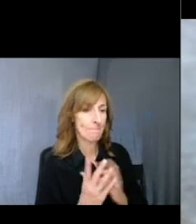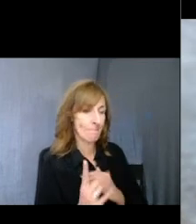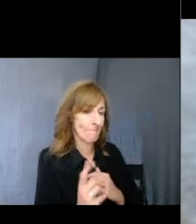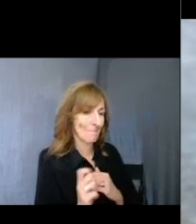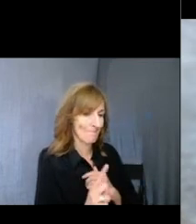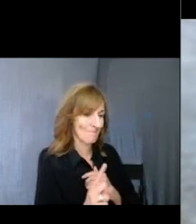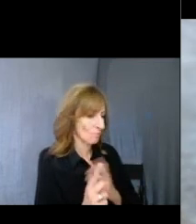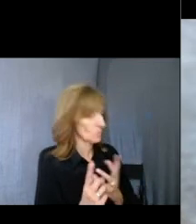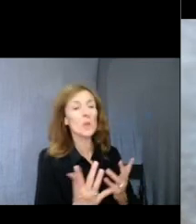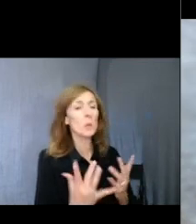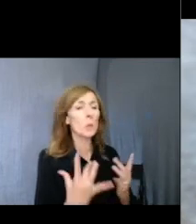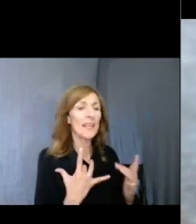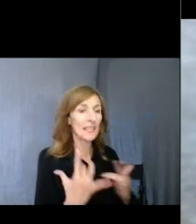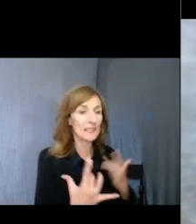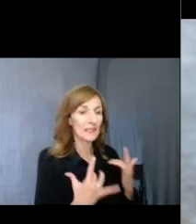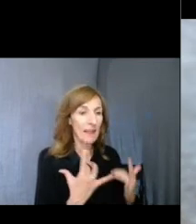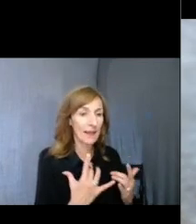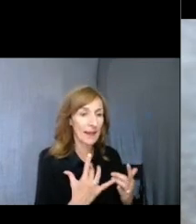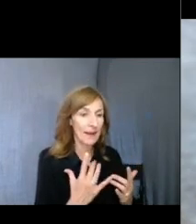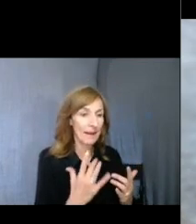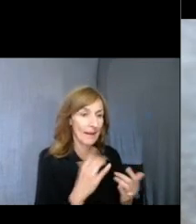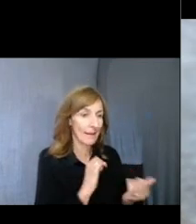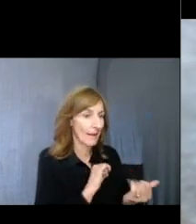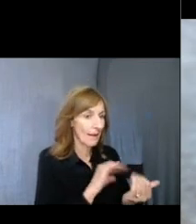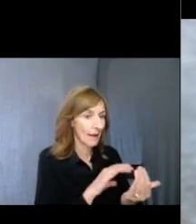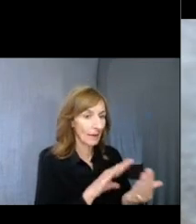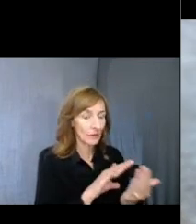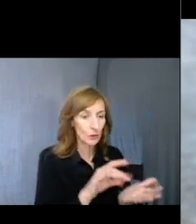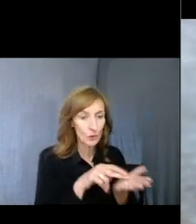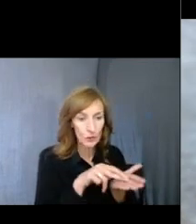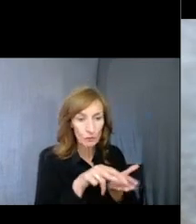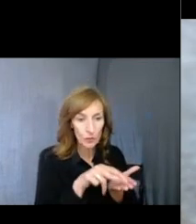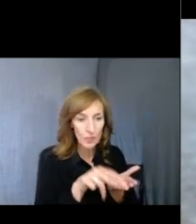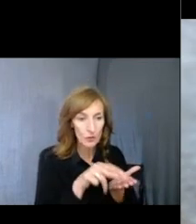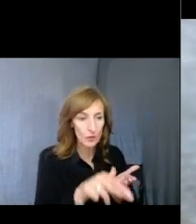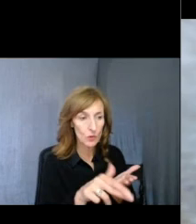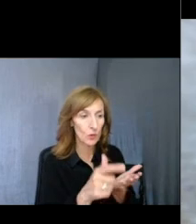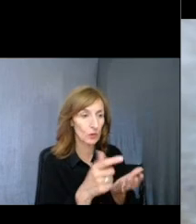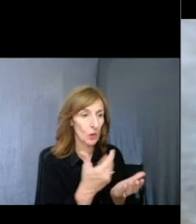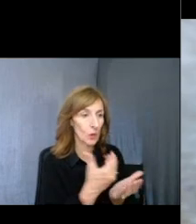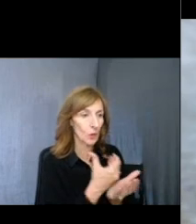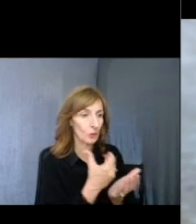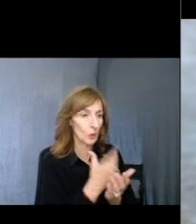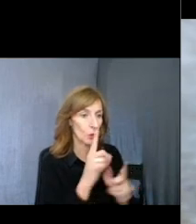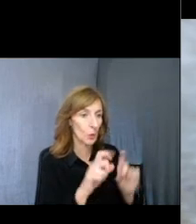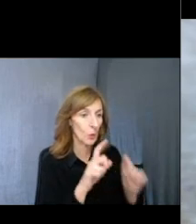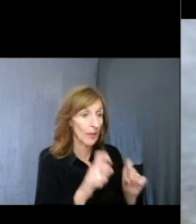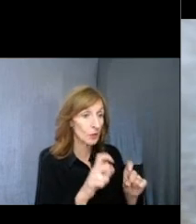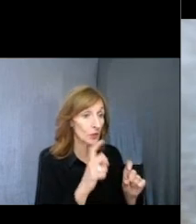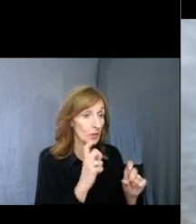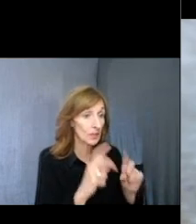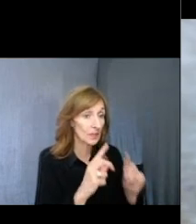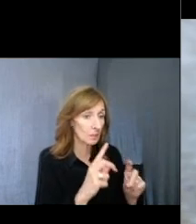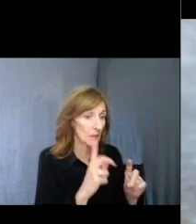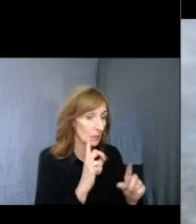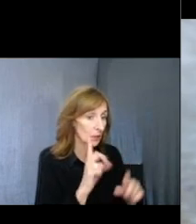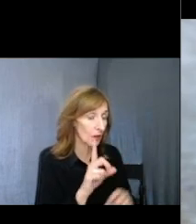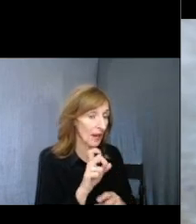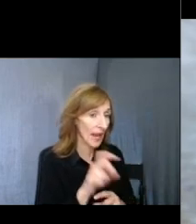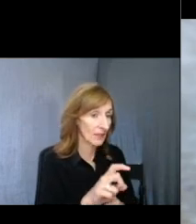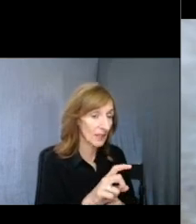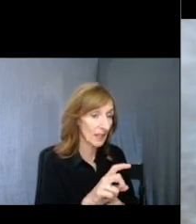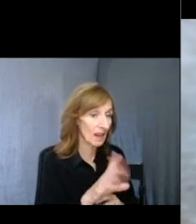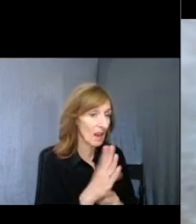guess, avenues of research or new questions are people looking at, and where are you looking to go with